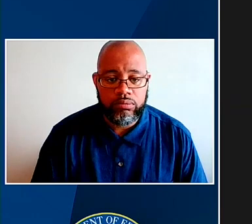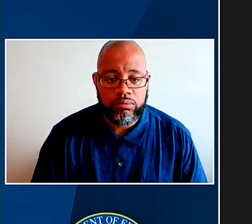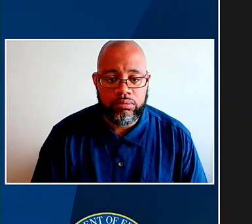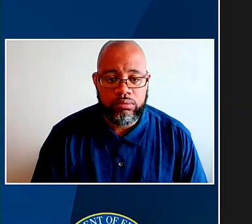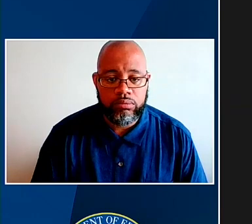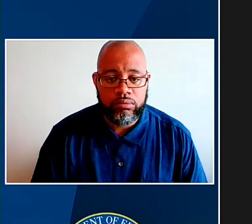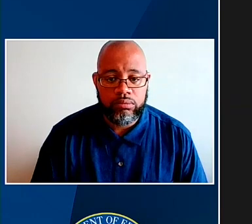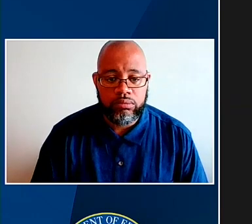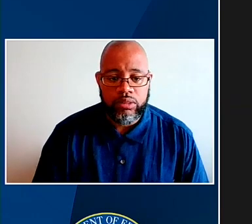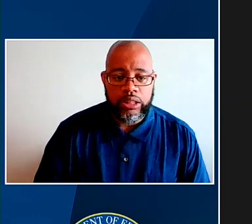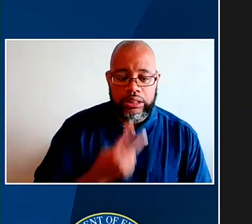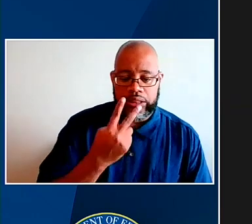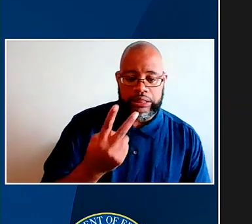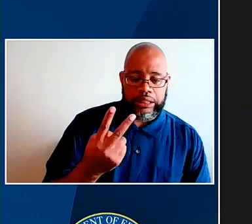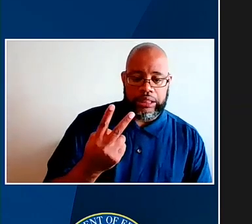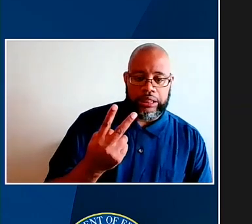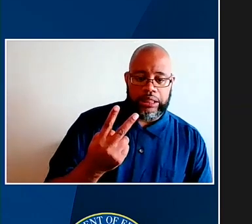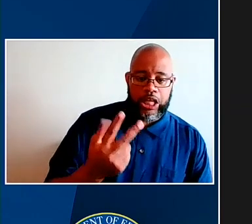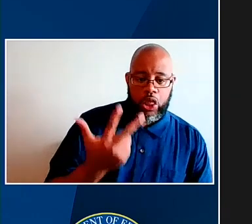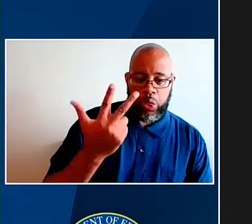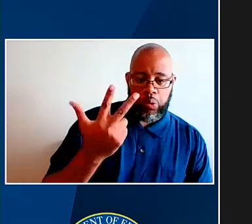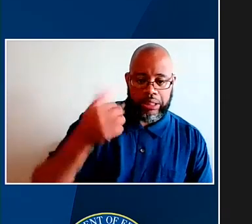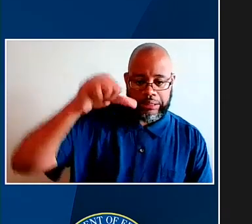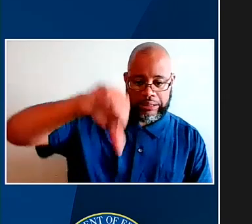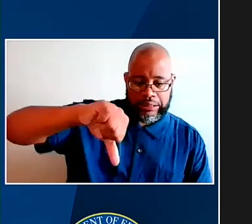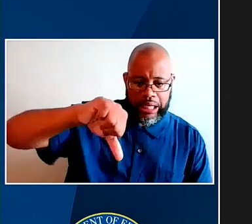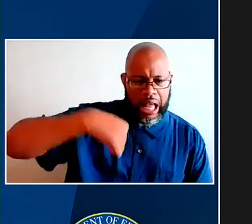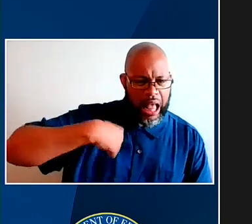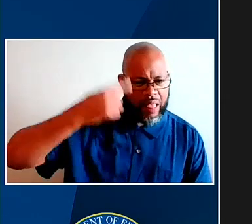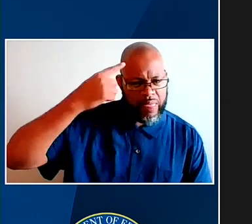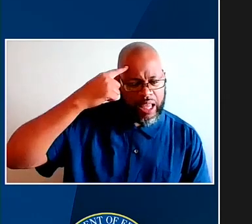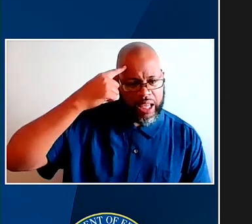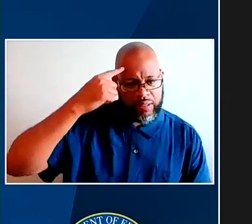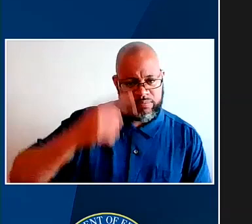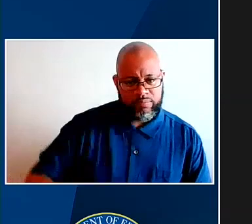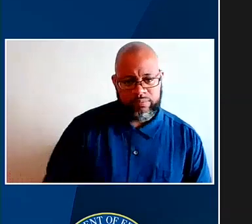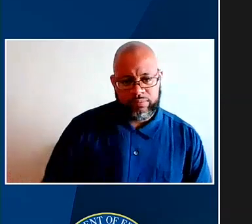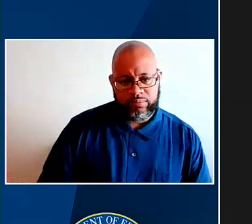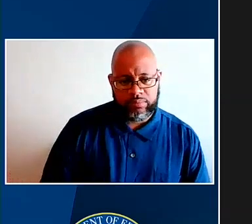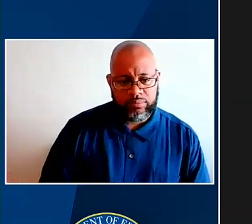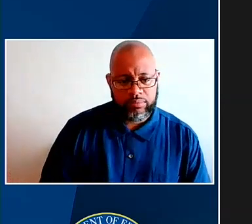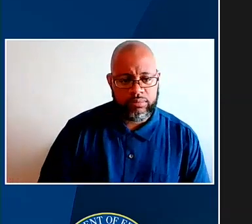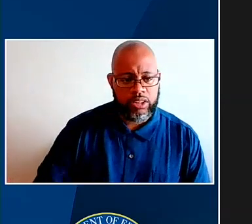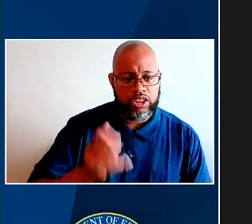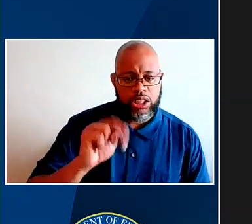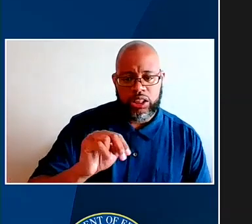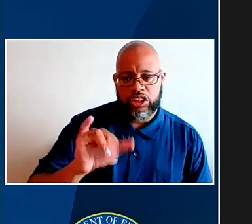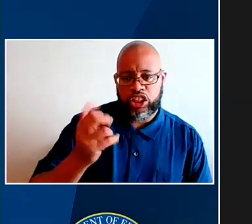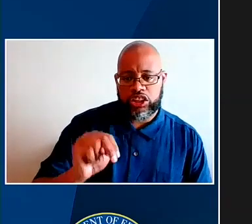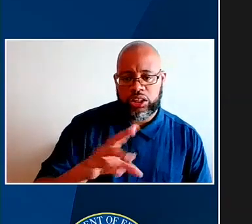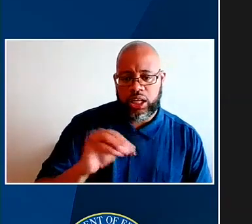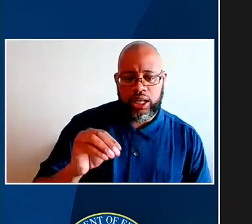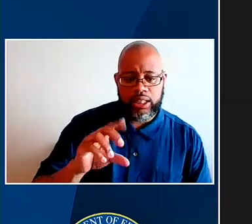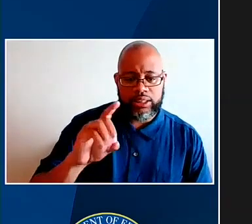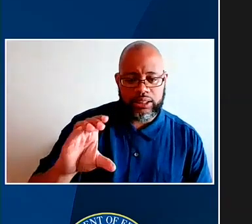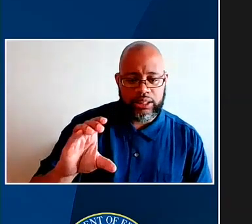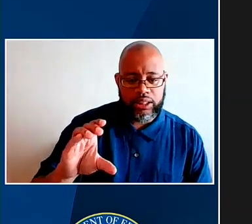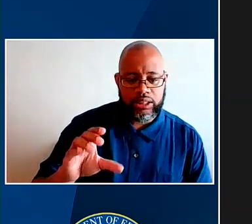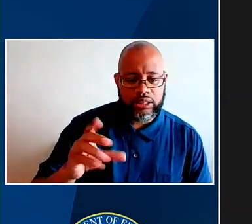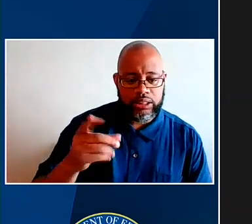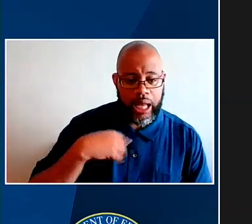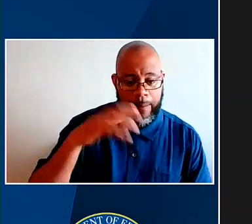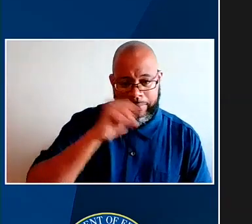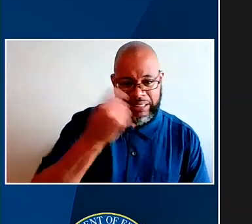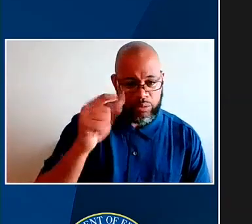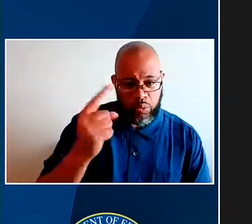I see three thumbs down, I believe. I see Jillian, Jason, and DC. Did I miss